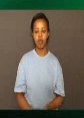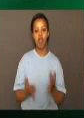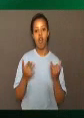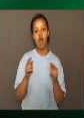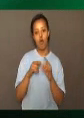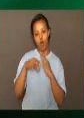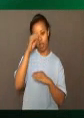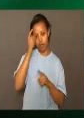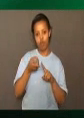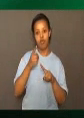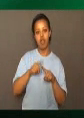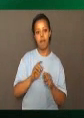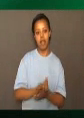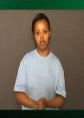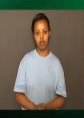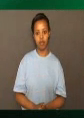Let's get back to our lesson.